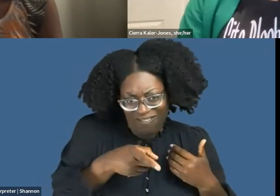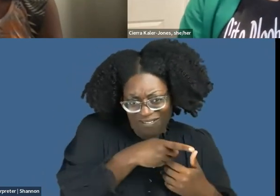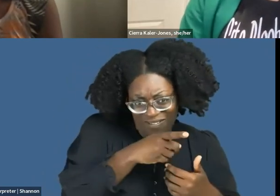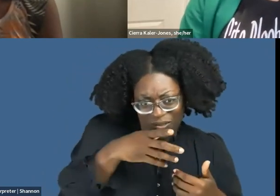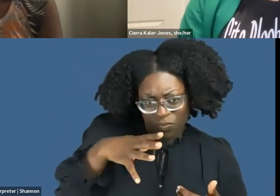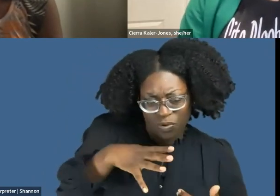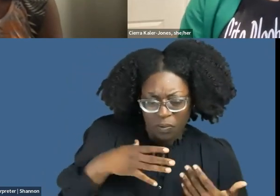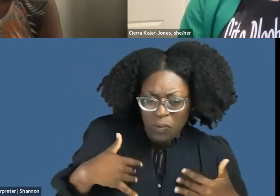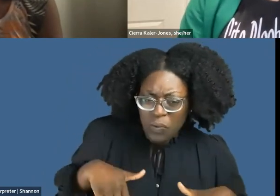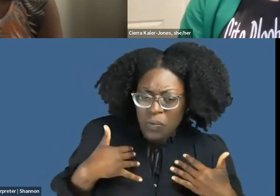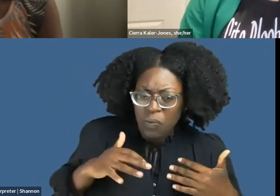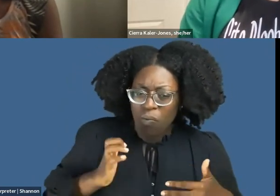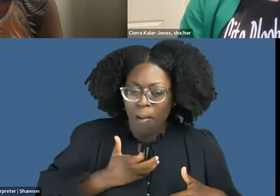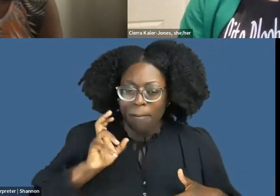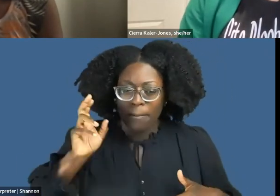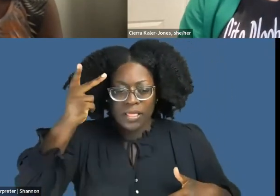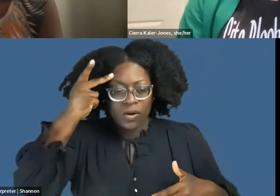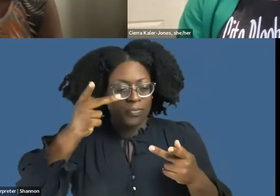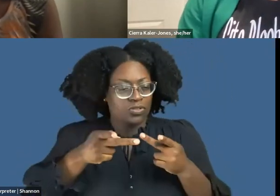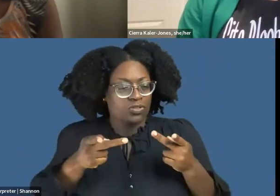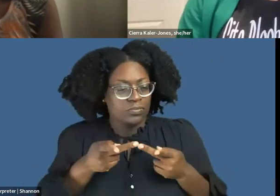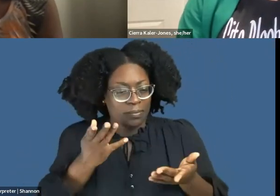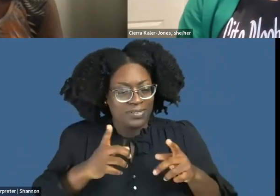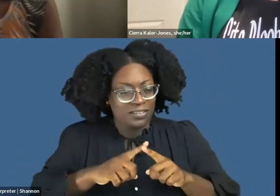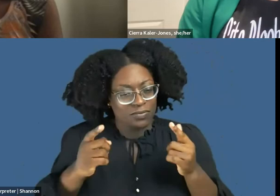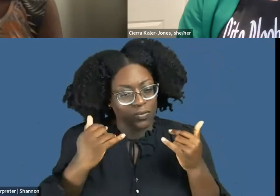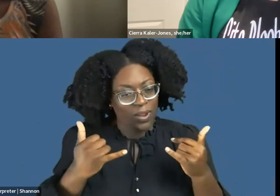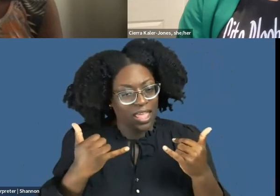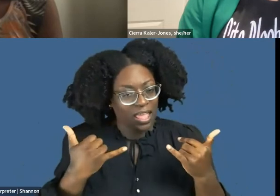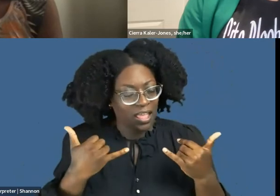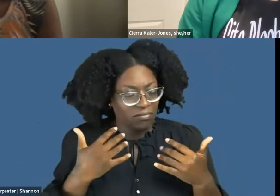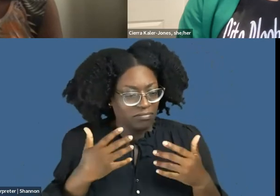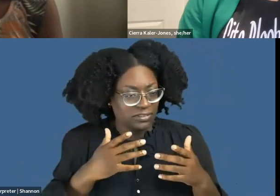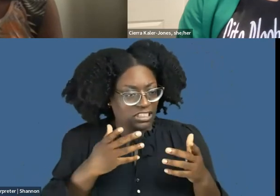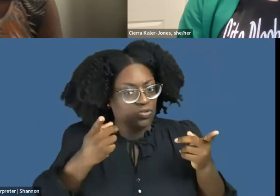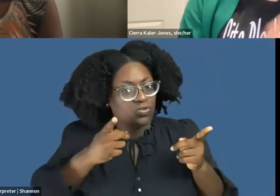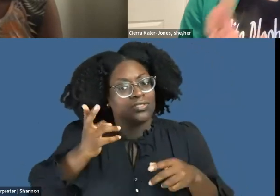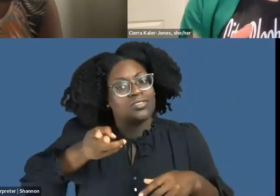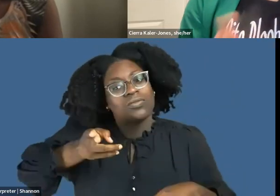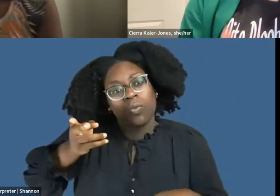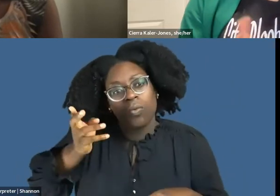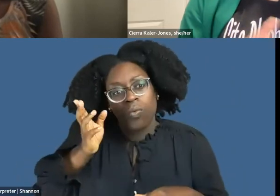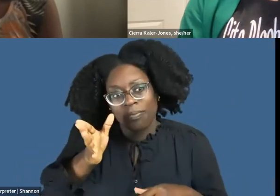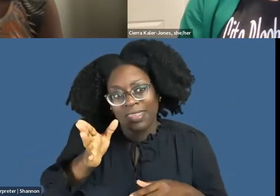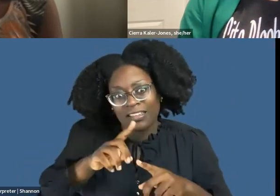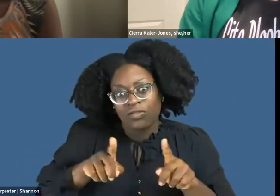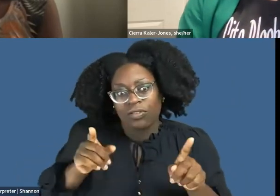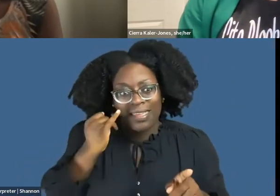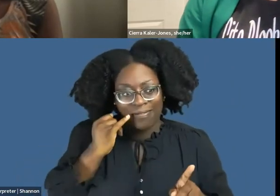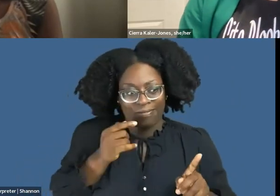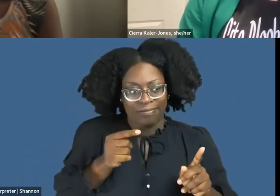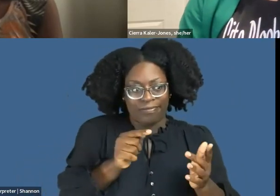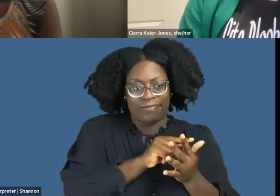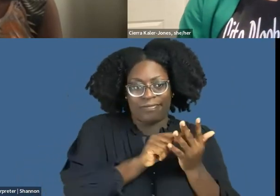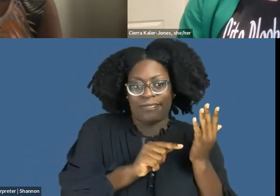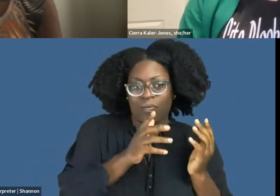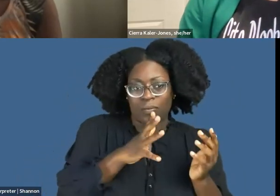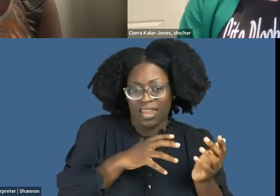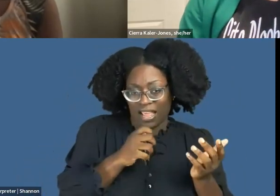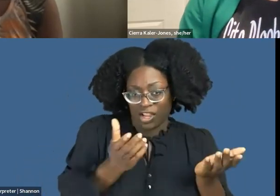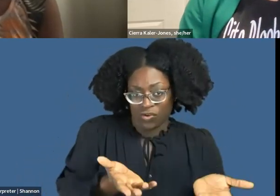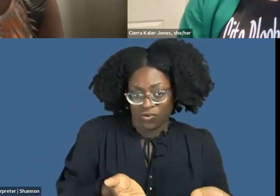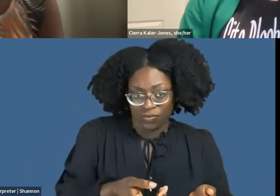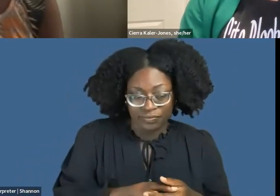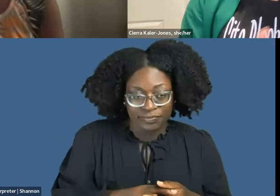Oh, this is such critical history. And to think about the surveillance, and I also appreciate too the complexity and nuance that